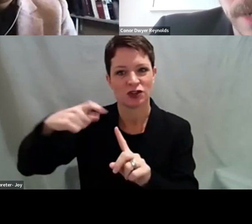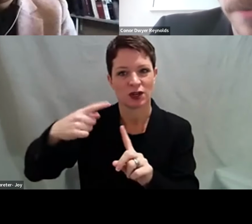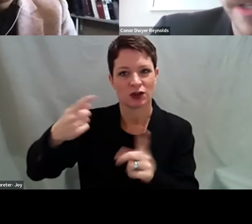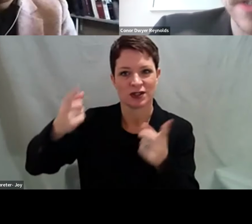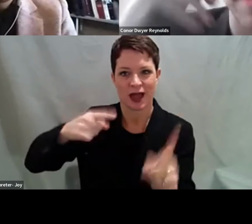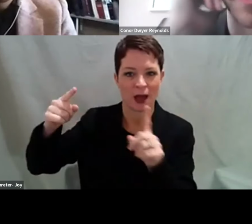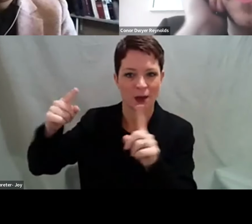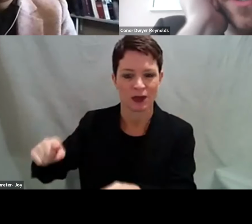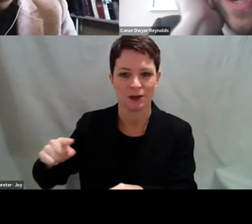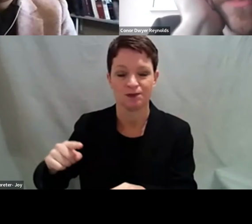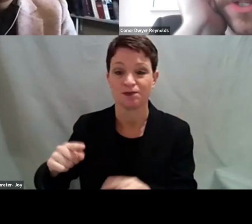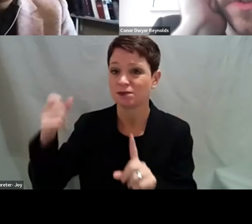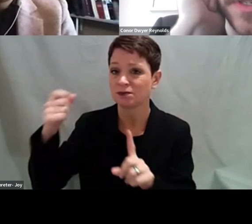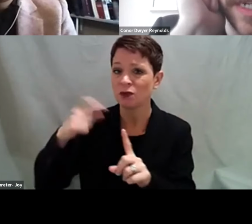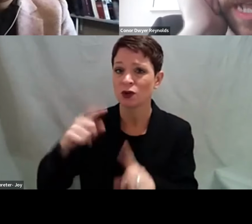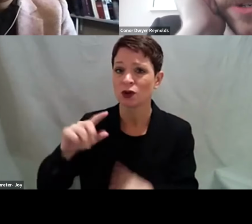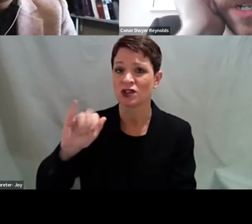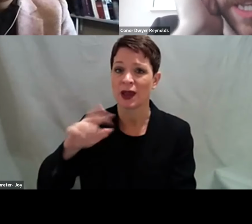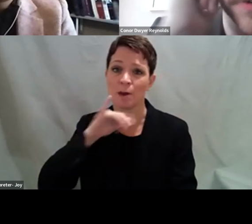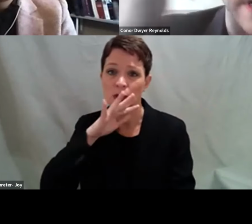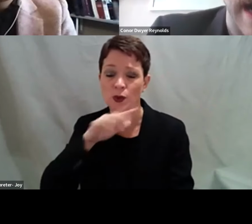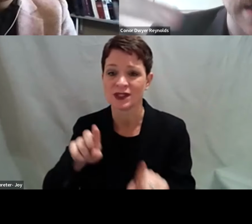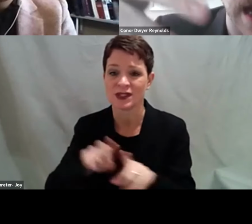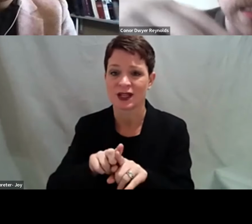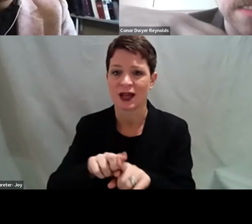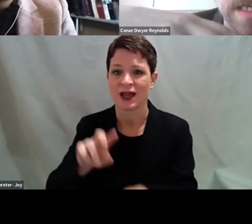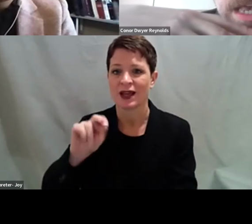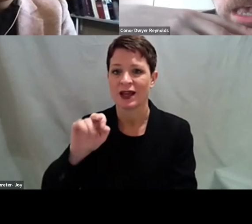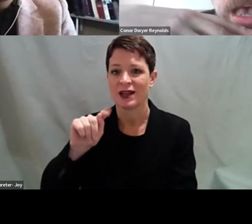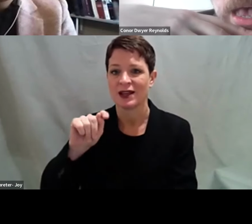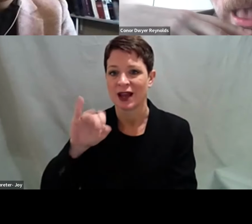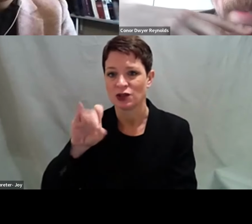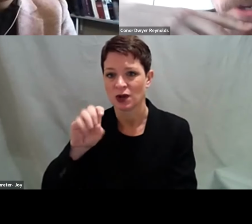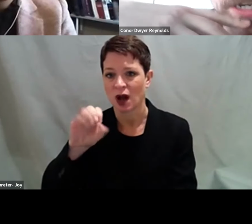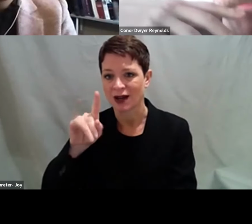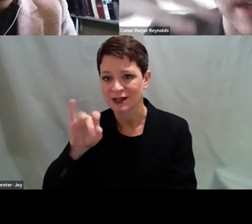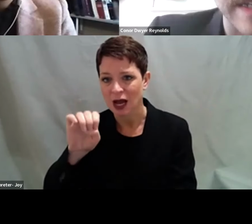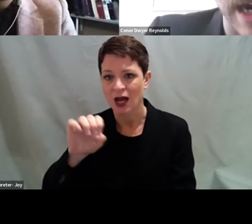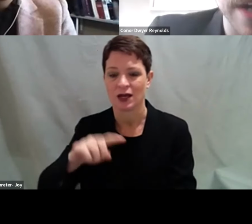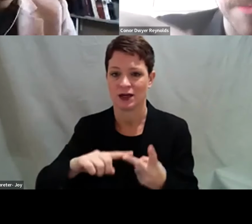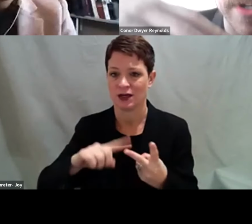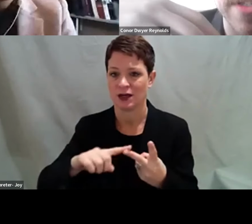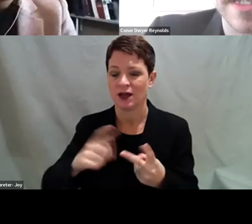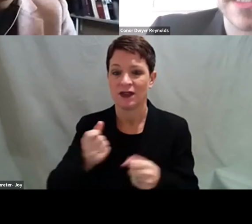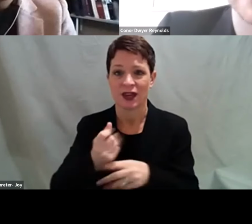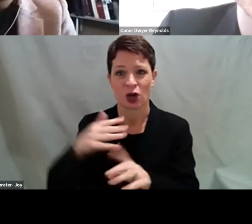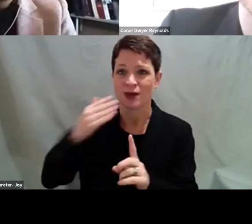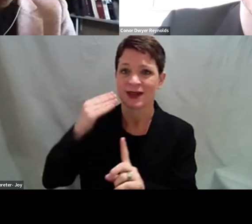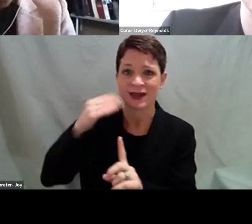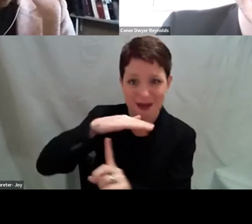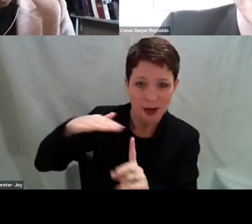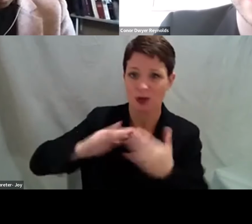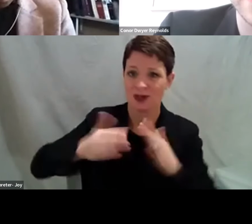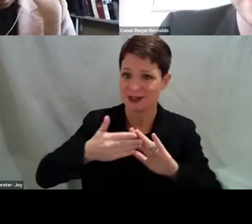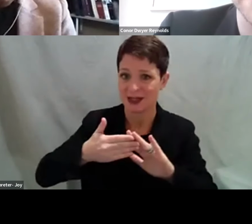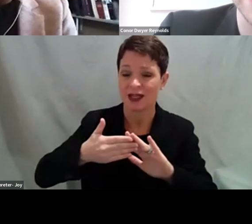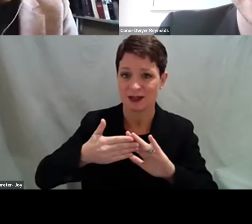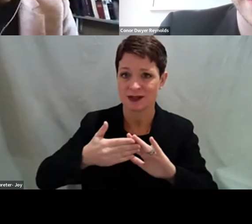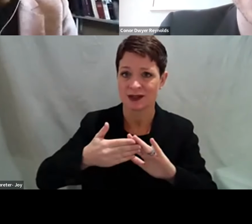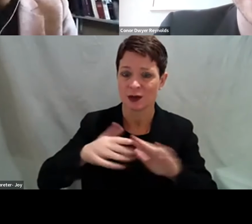And chief among these triggers are air pollutants like nitrogen oxides, which can make entire neighborhoods, cities, or metropolitan